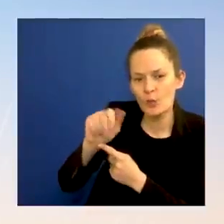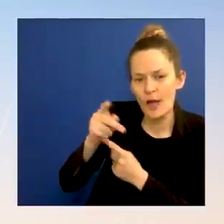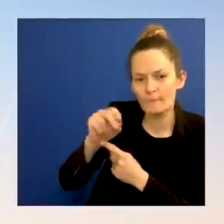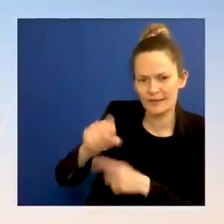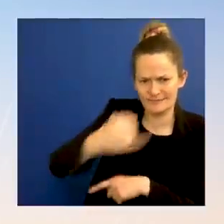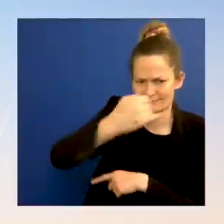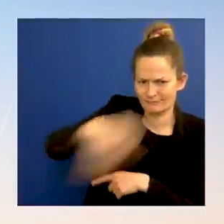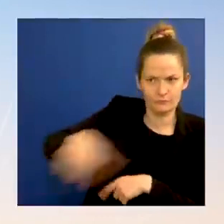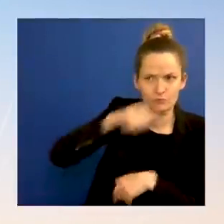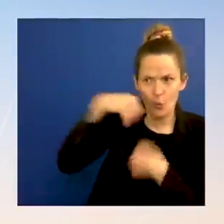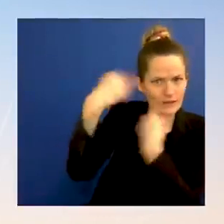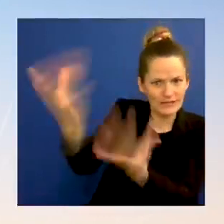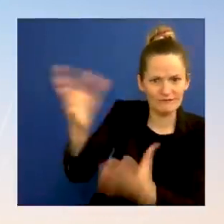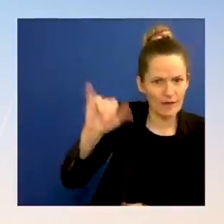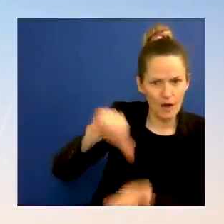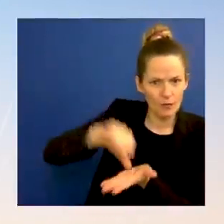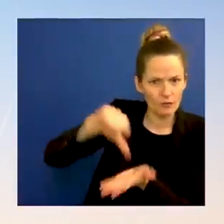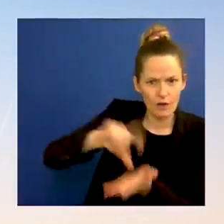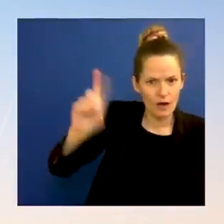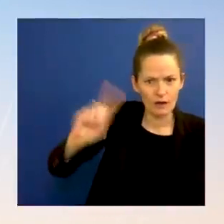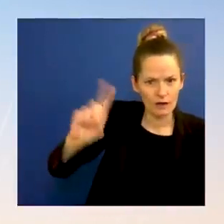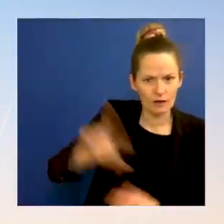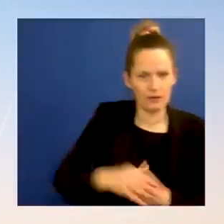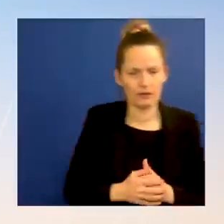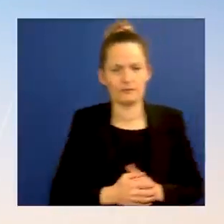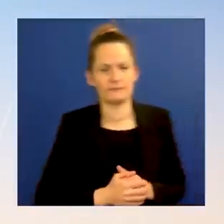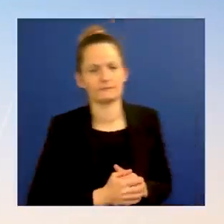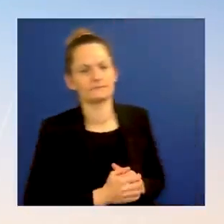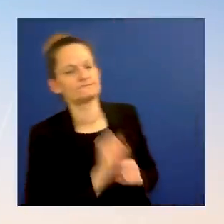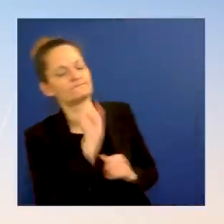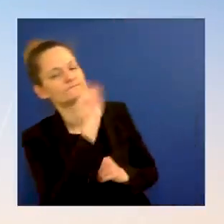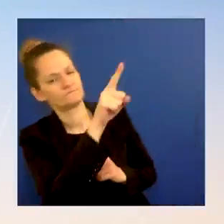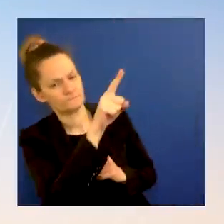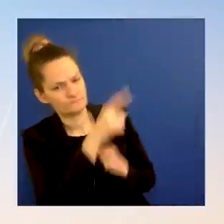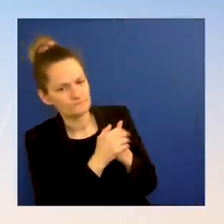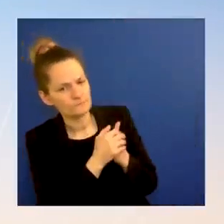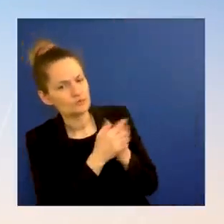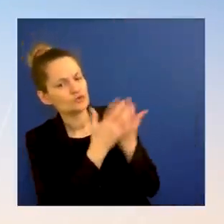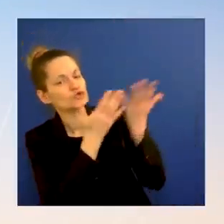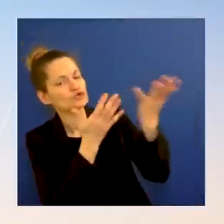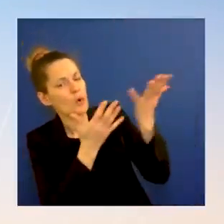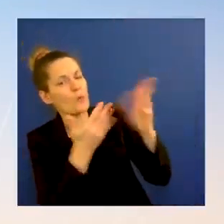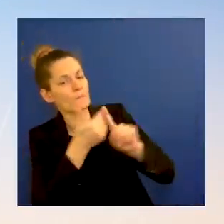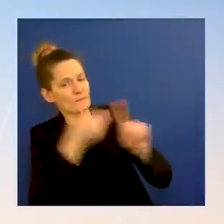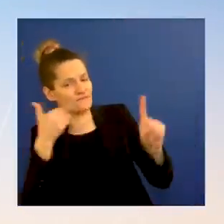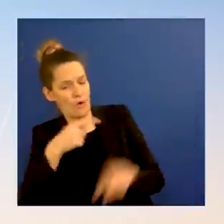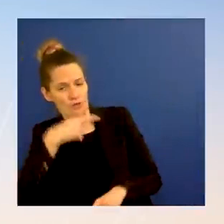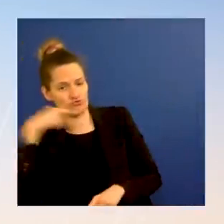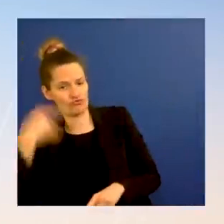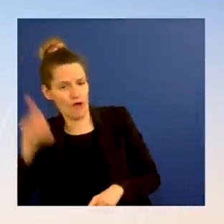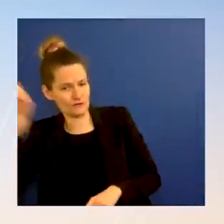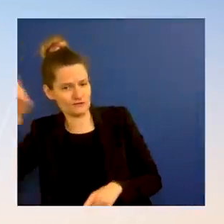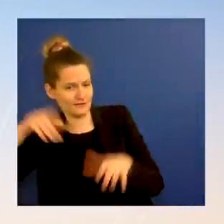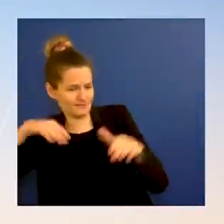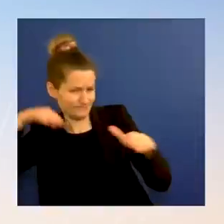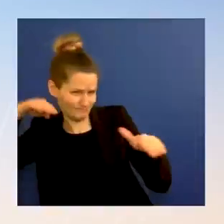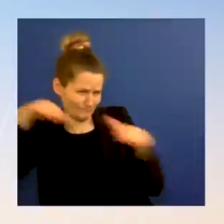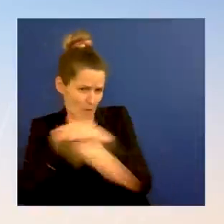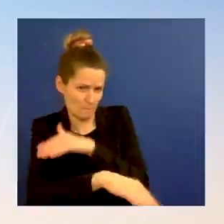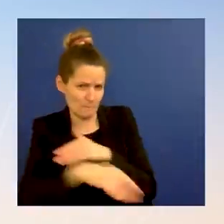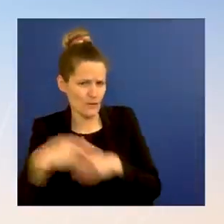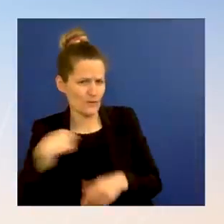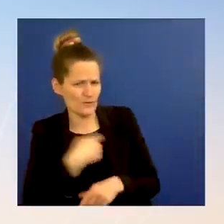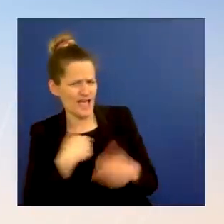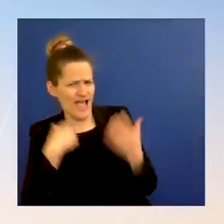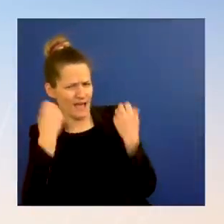invasion in terms of cyber defenses in the U.S. with the private sector. Does the U.S. intelligence community have any analysis as to why there